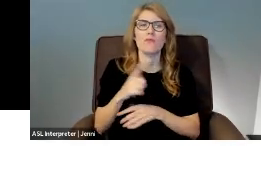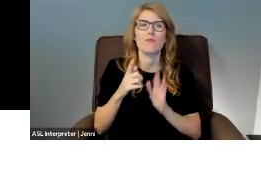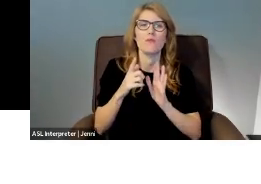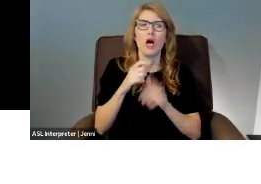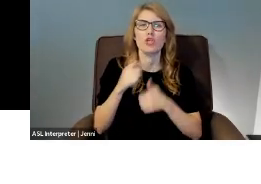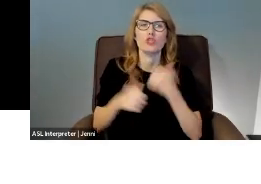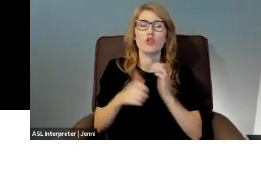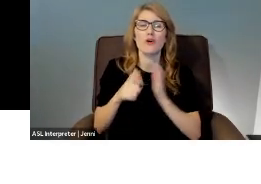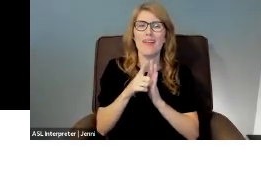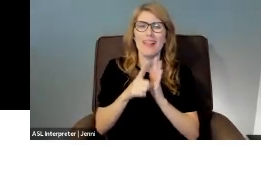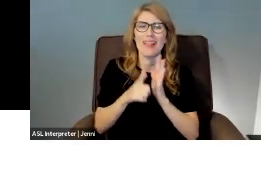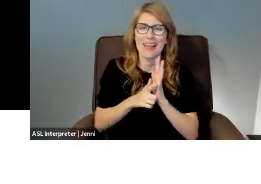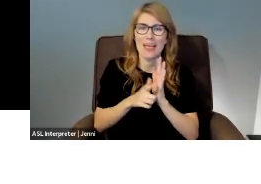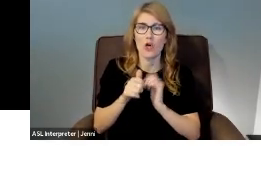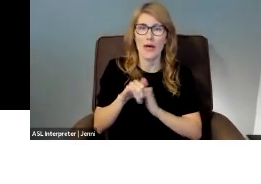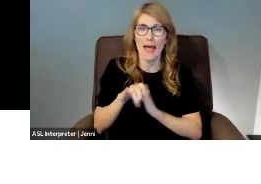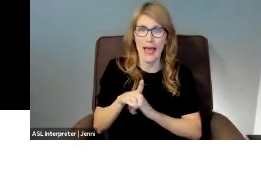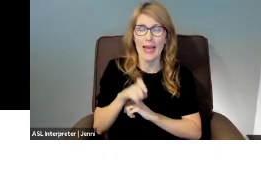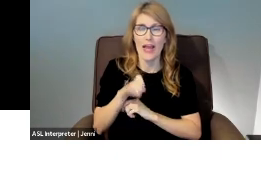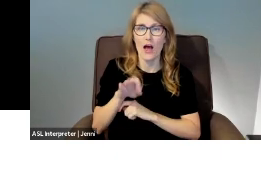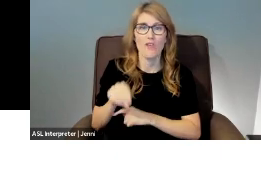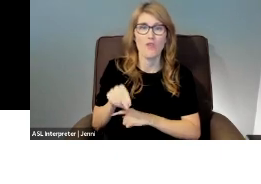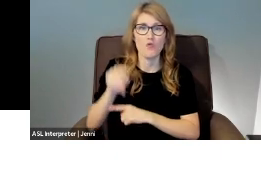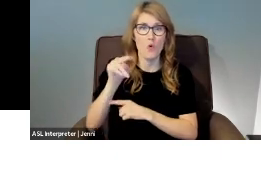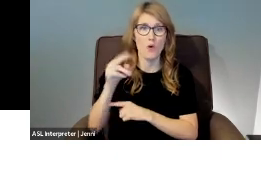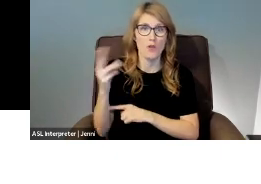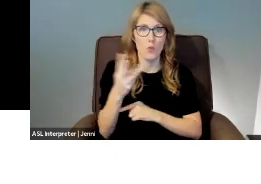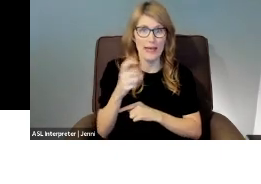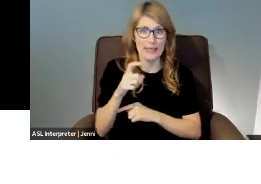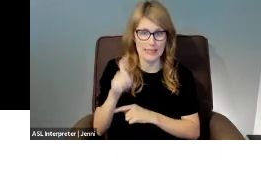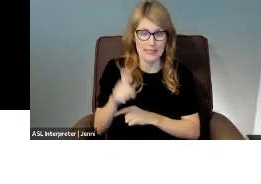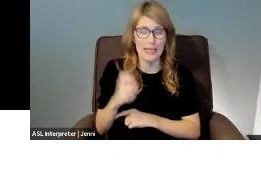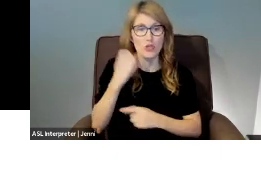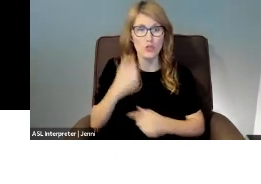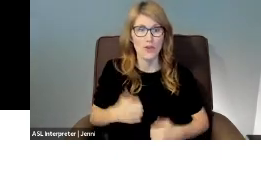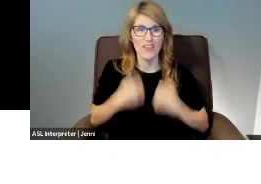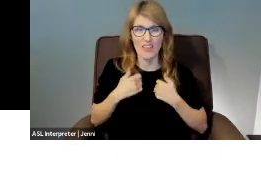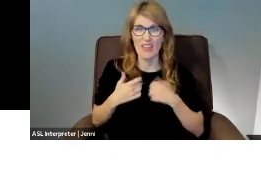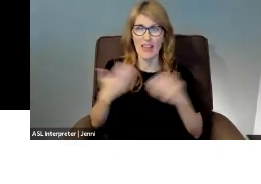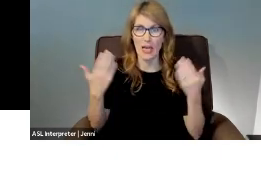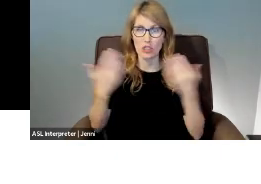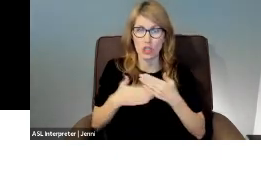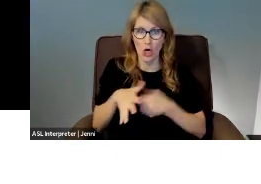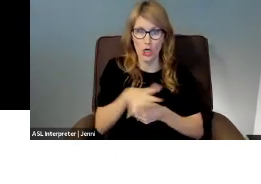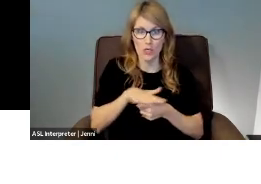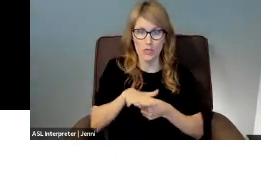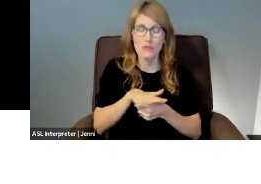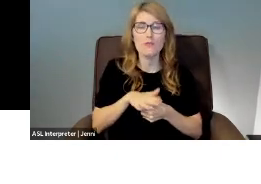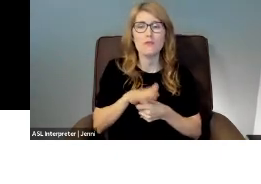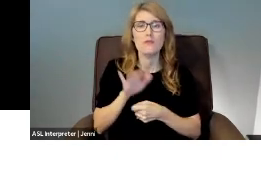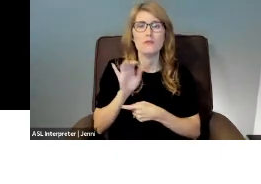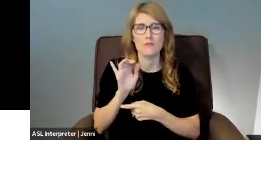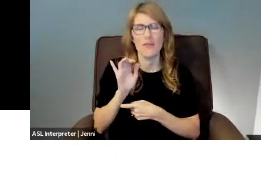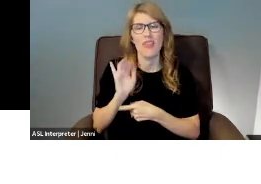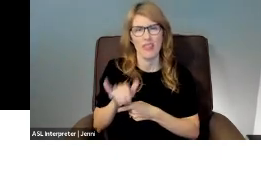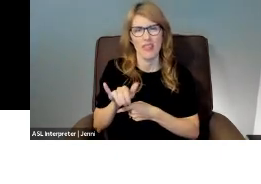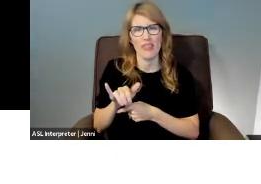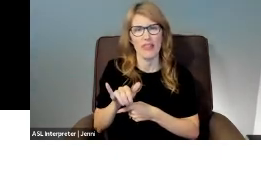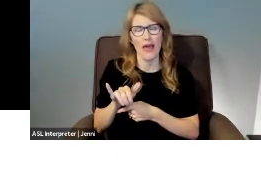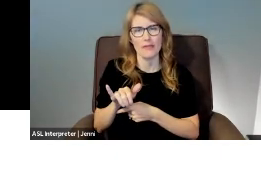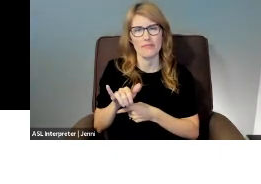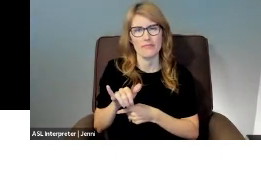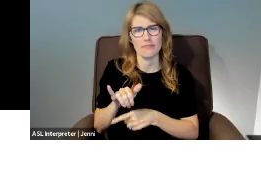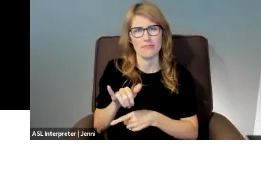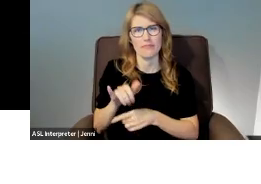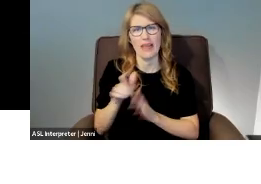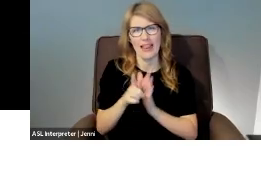Northwest Texas. So if you live in those darker shaded counties, that's the legal aid that you would